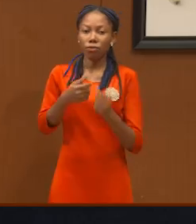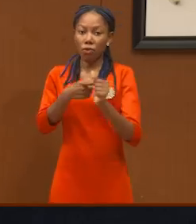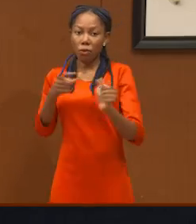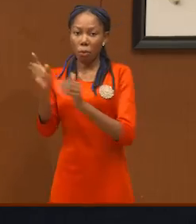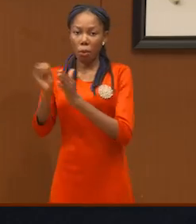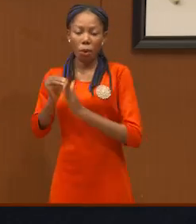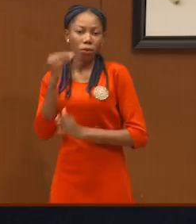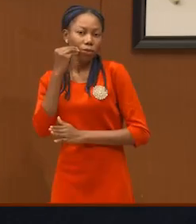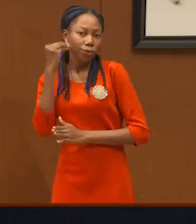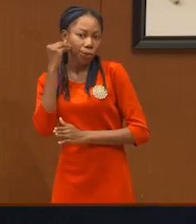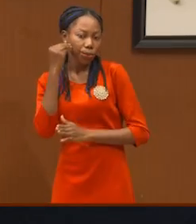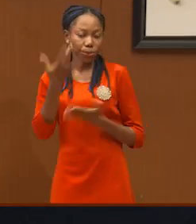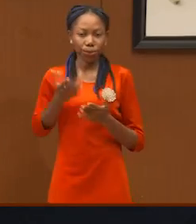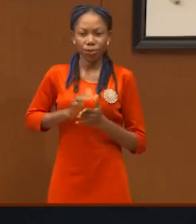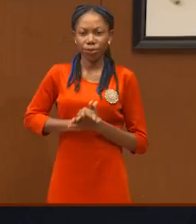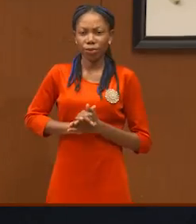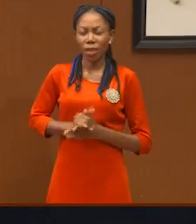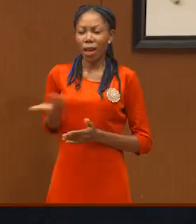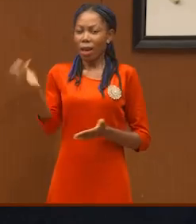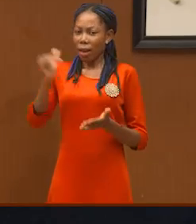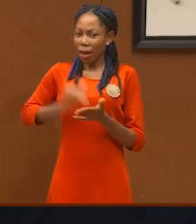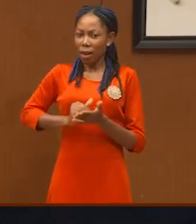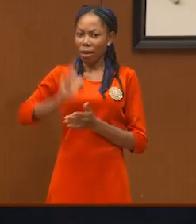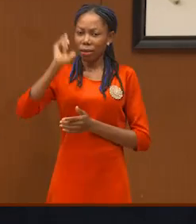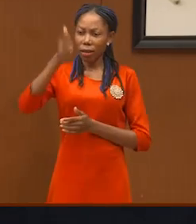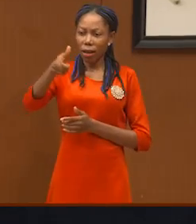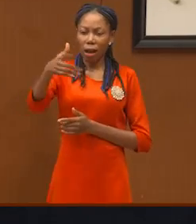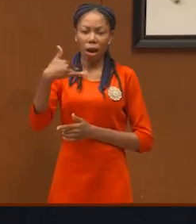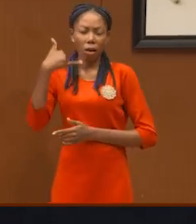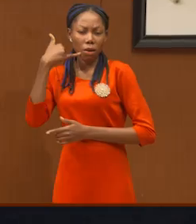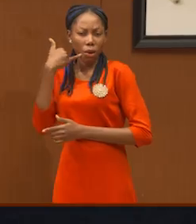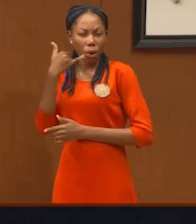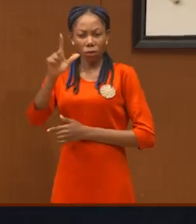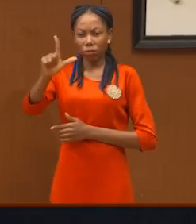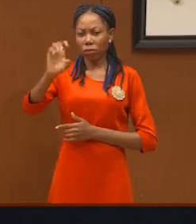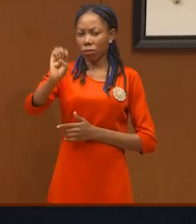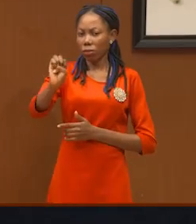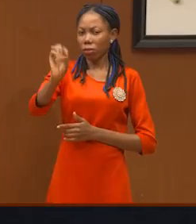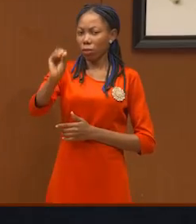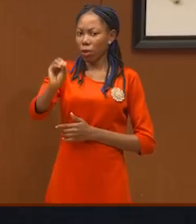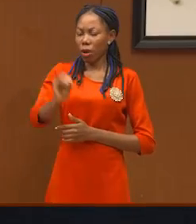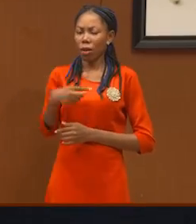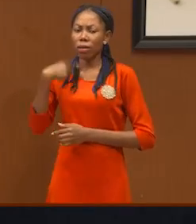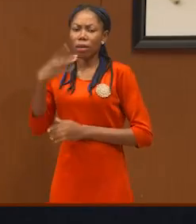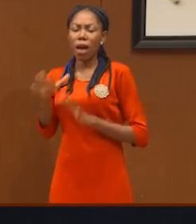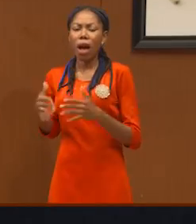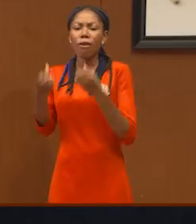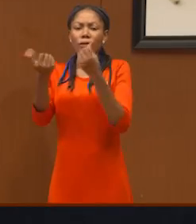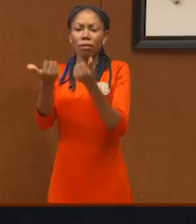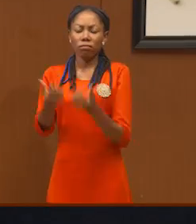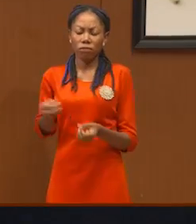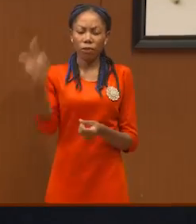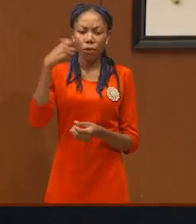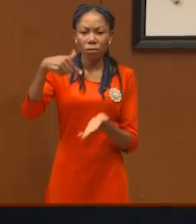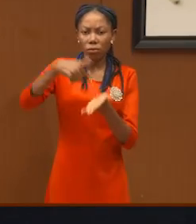apartment. Then I called him after that, Mr. Leo, the outstanding bills on your NEPA